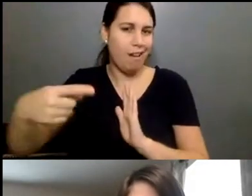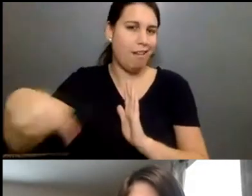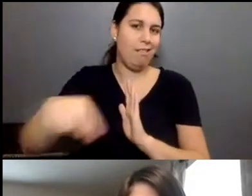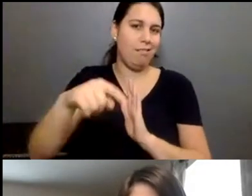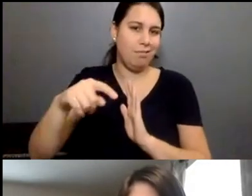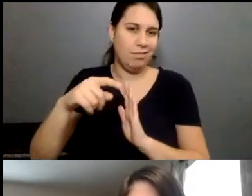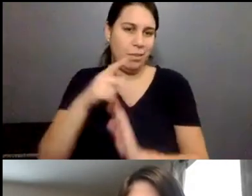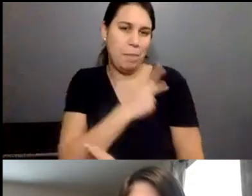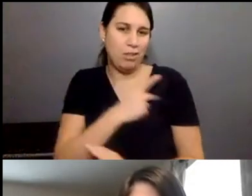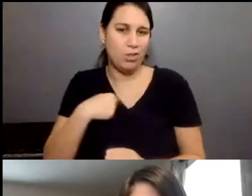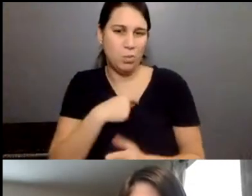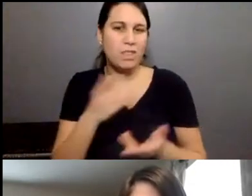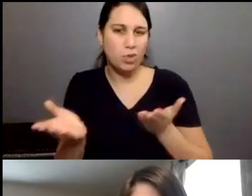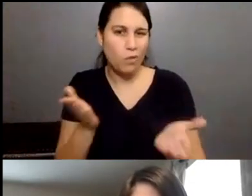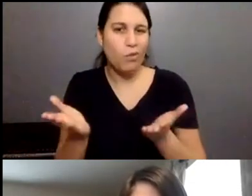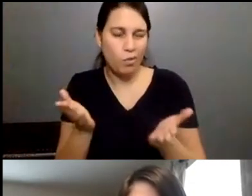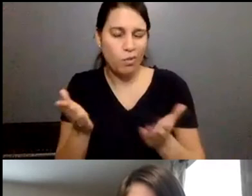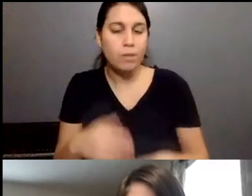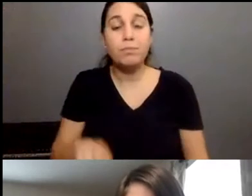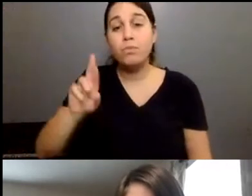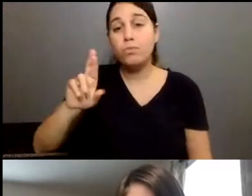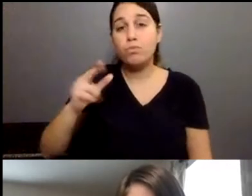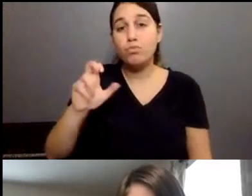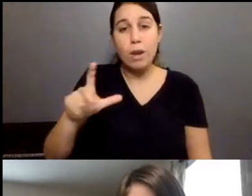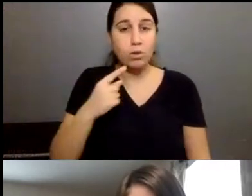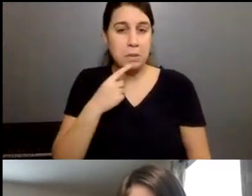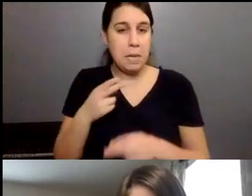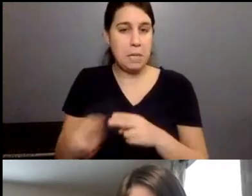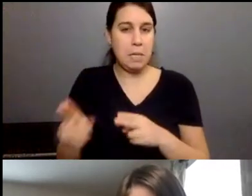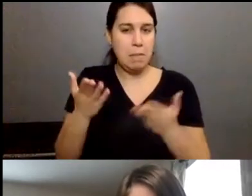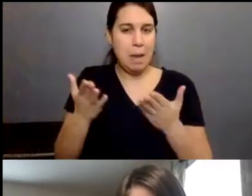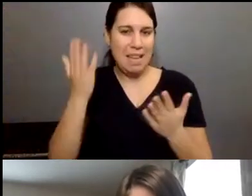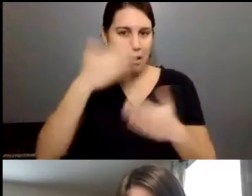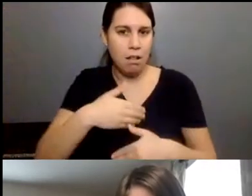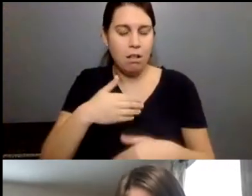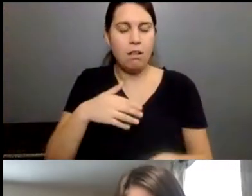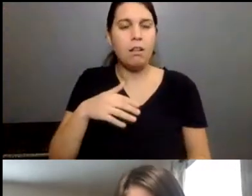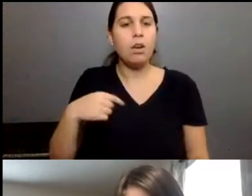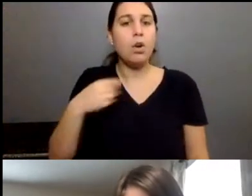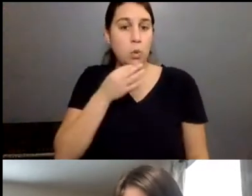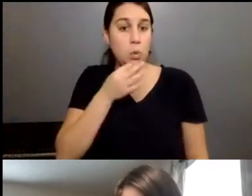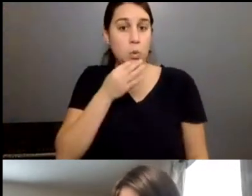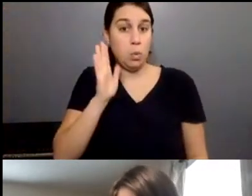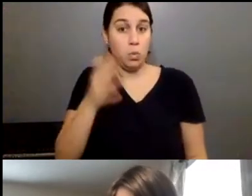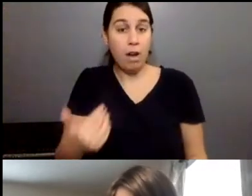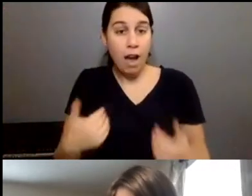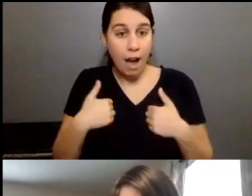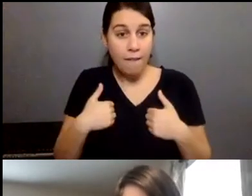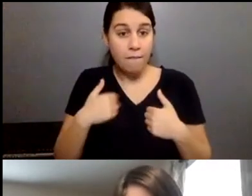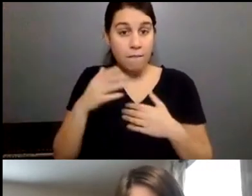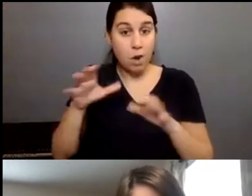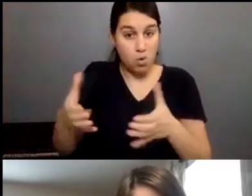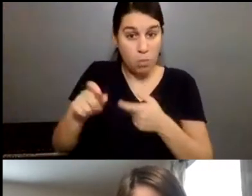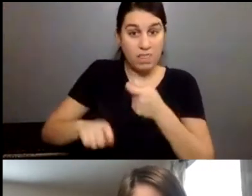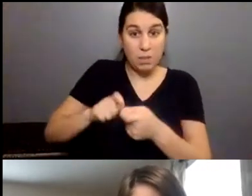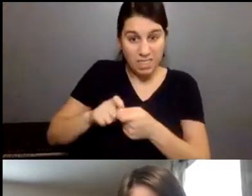we serve, and are, as Rachel mentioned very quickly, but it might have been missed, that soon we're going to be having a group specifically